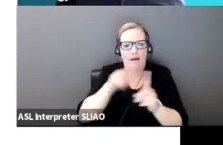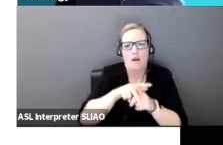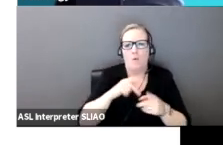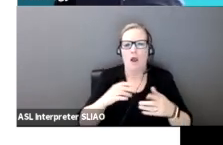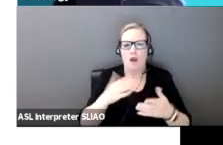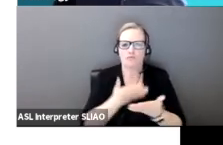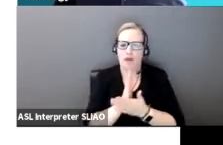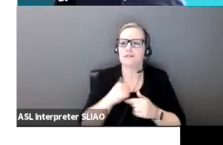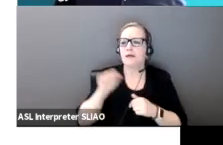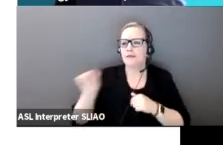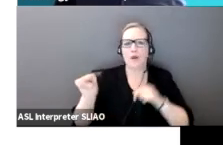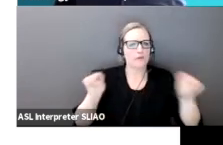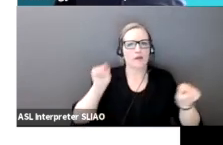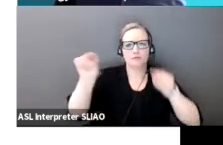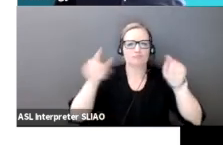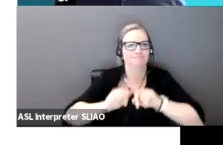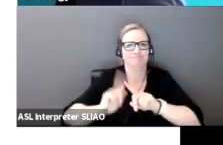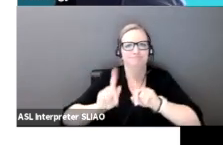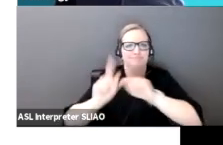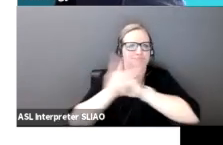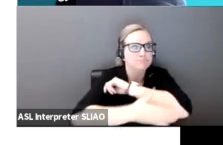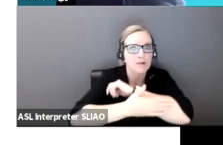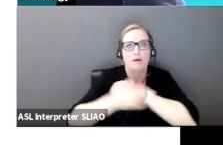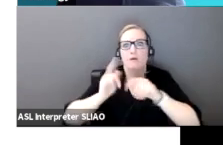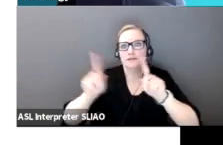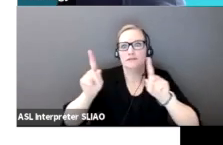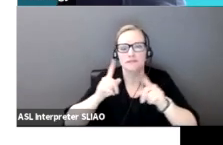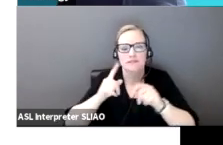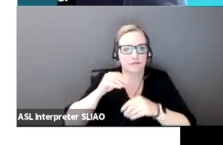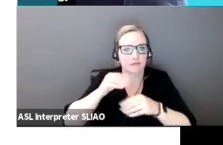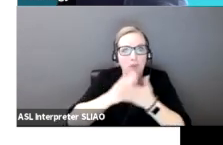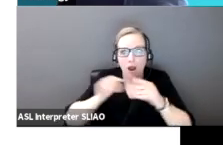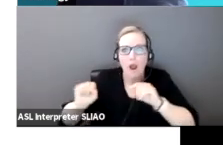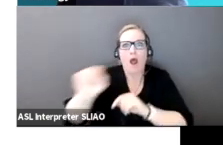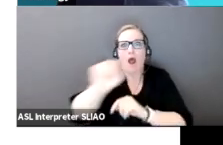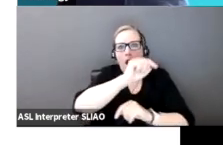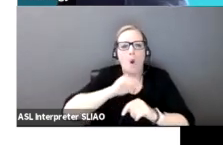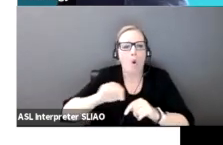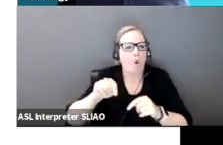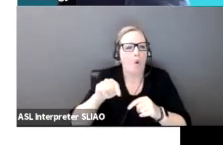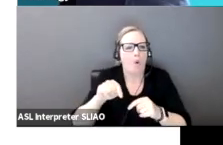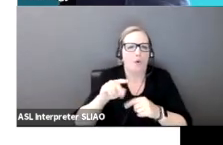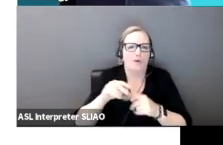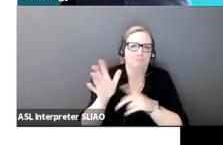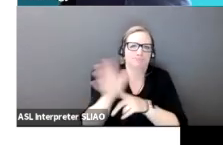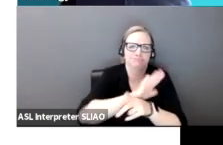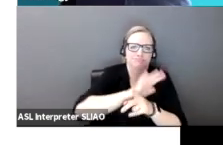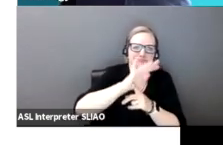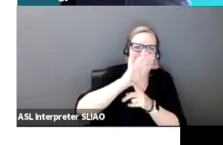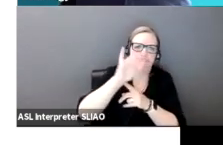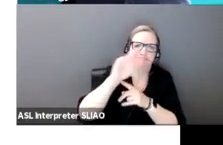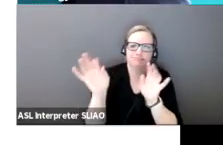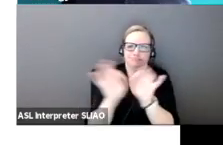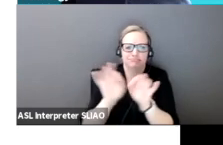upwards of $100,000 over its lifetime. That's really the upper end. If someone quotes you